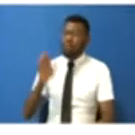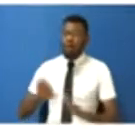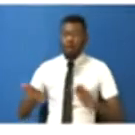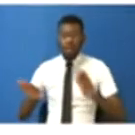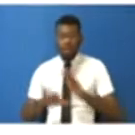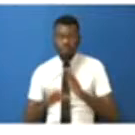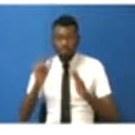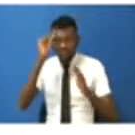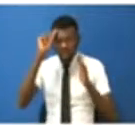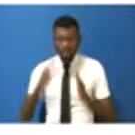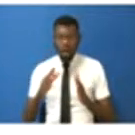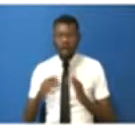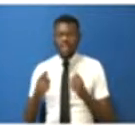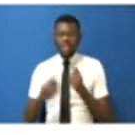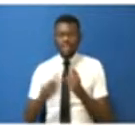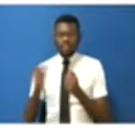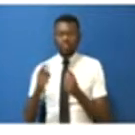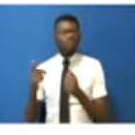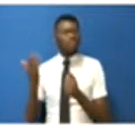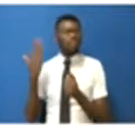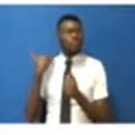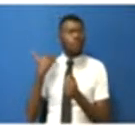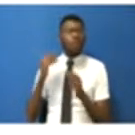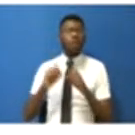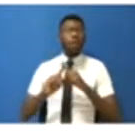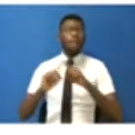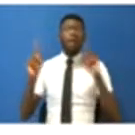account because this is